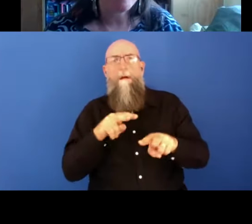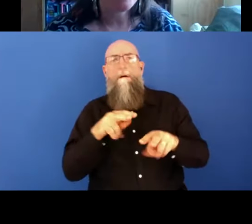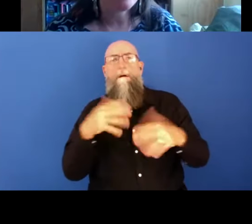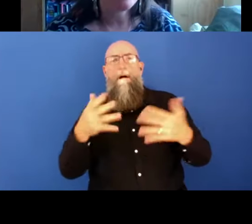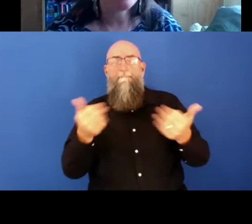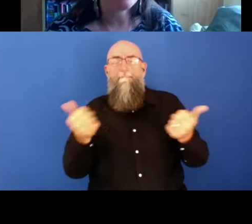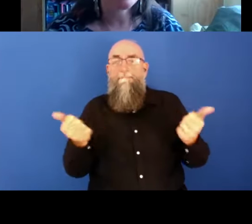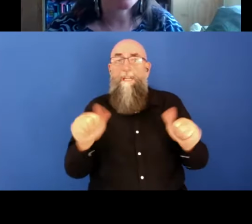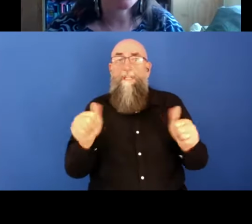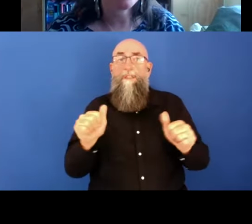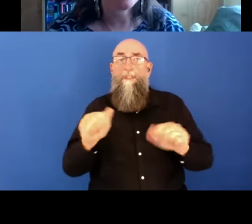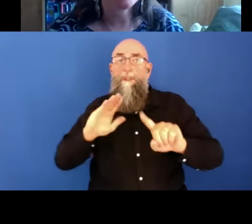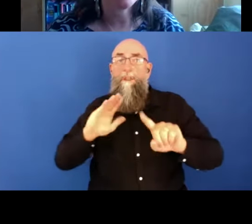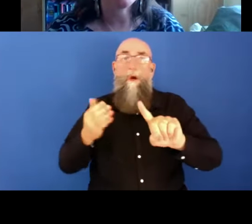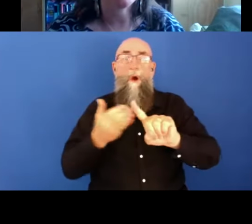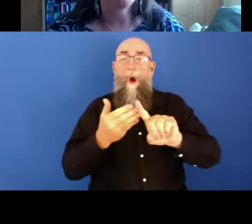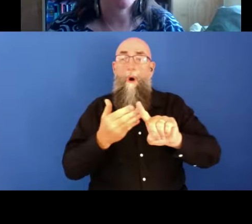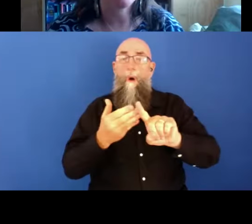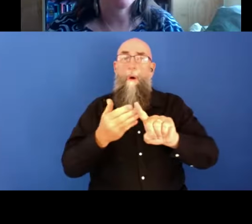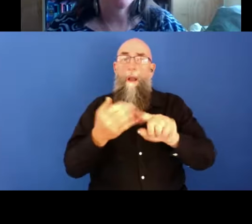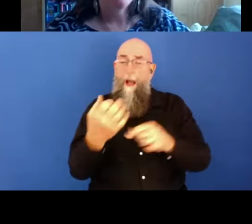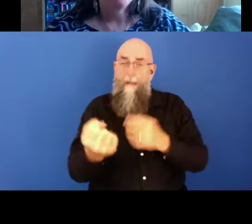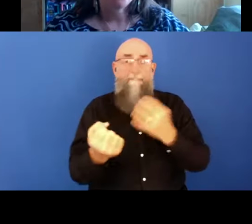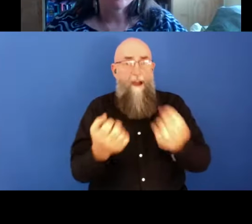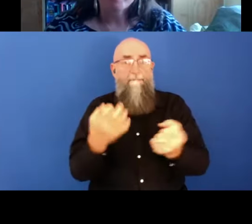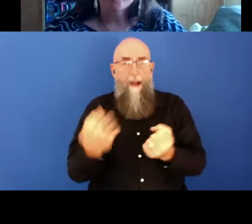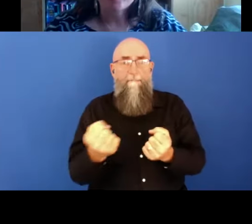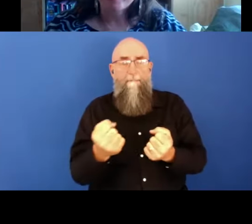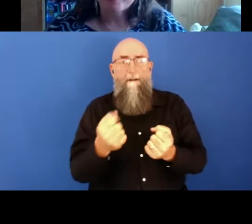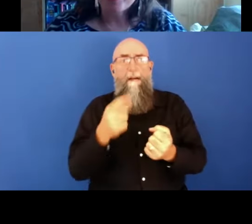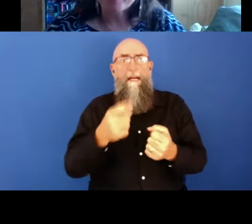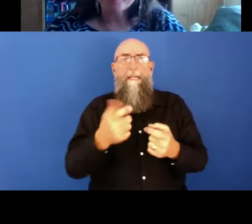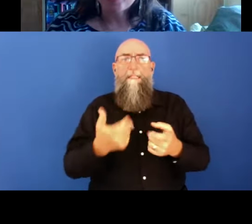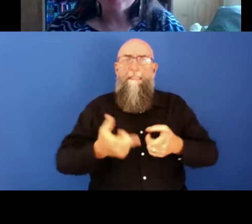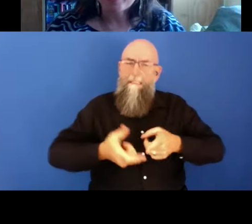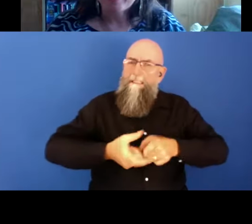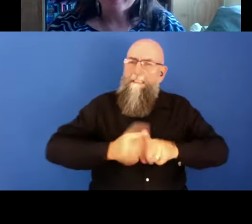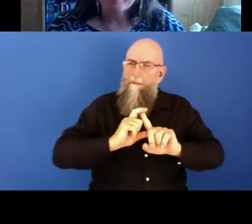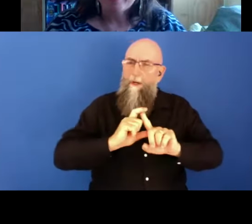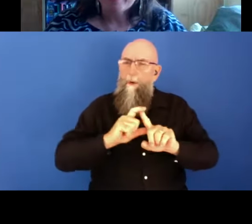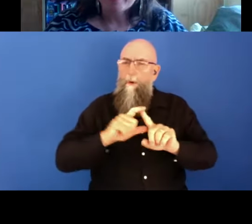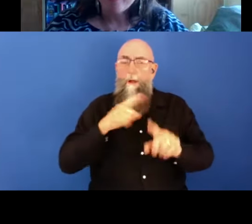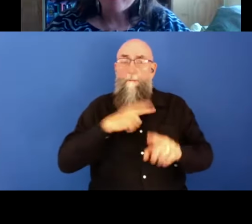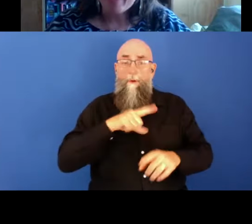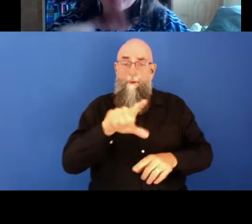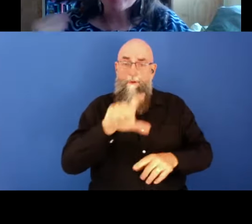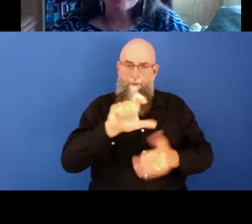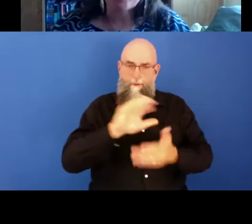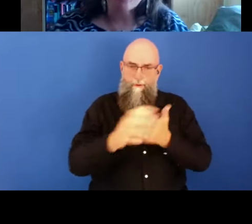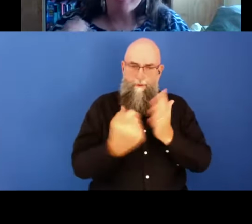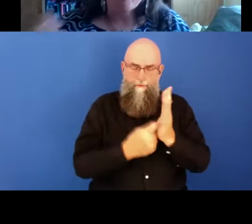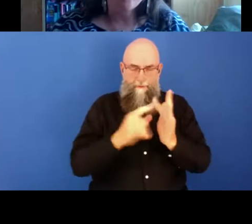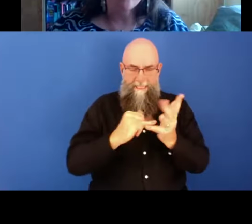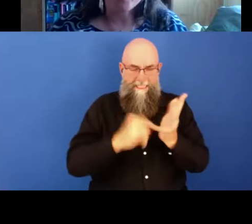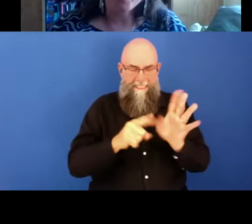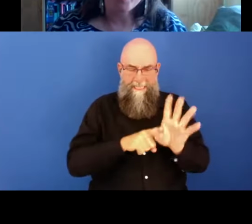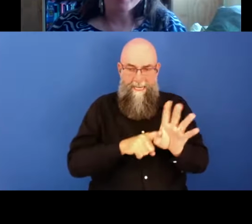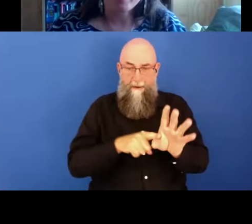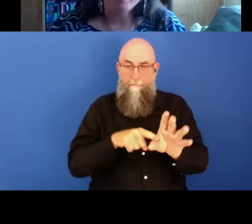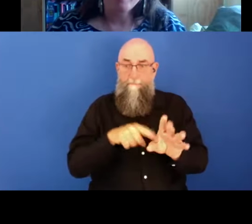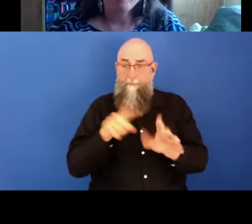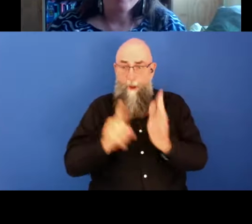i think there's complexities in the fact that christie and luke live in the community it kind of helped to drive and